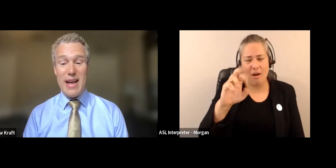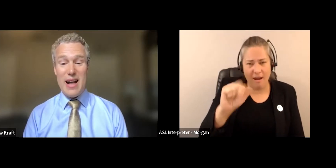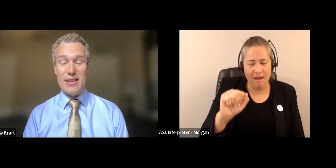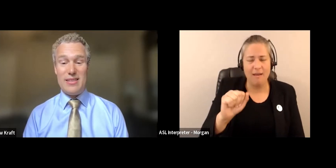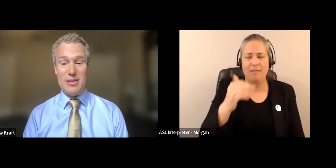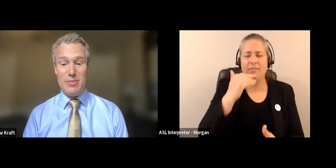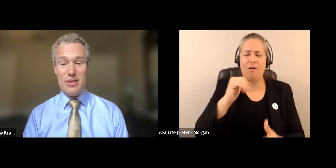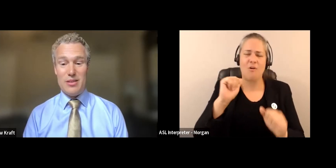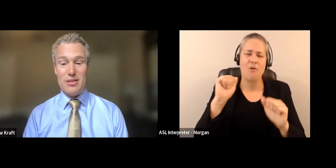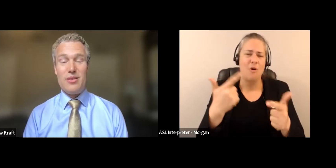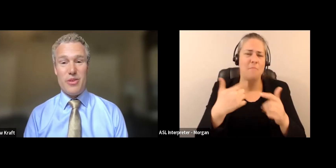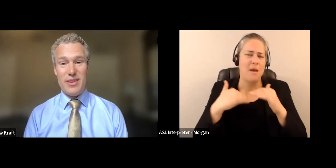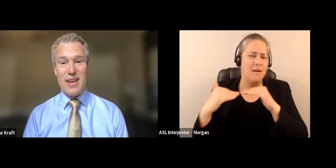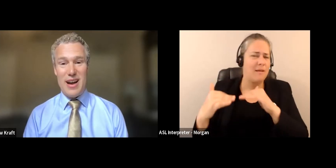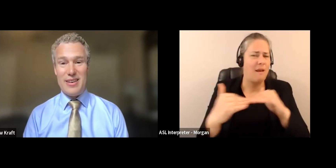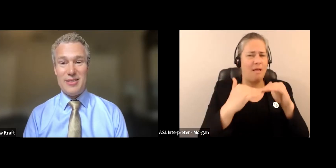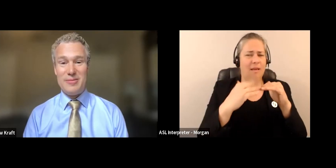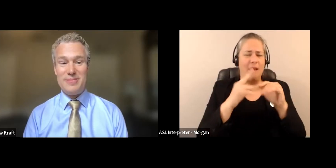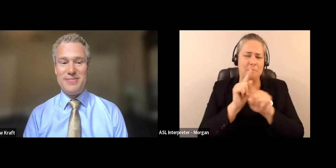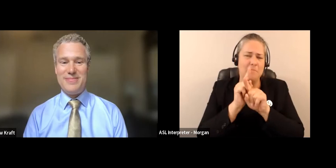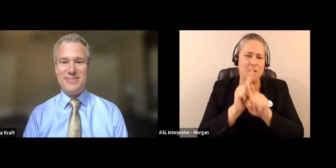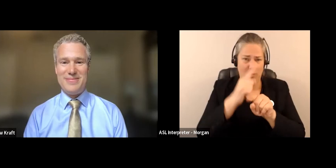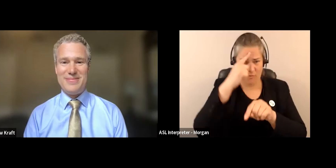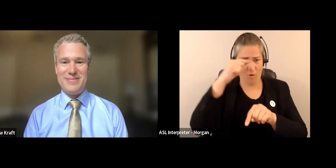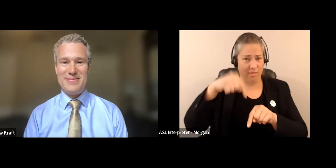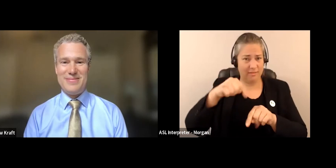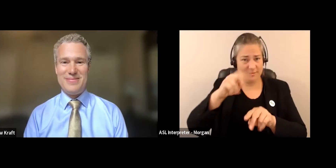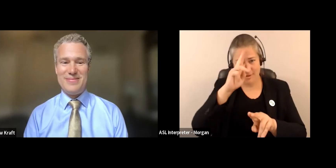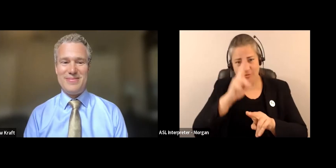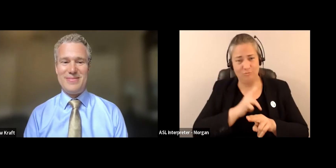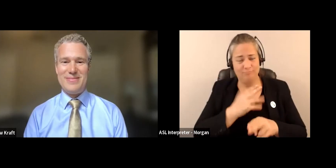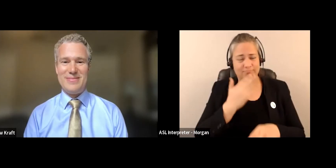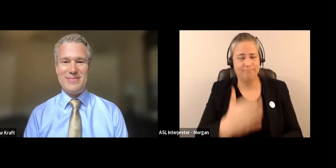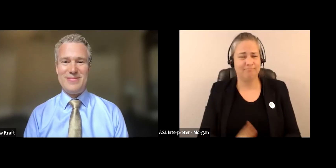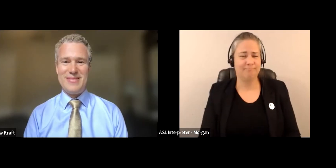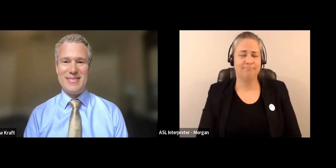all my colleagues and mentors for this honor.